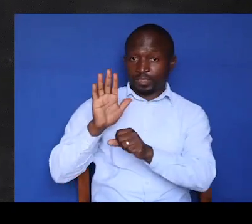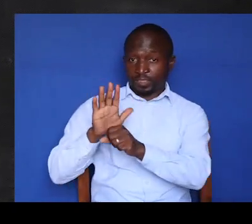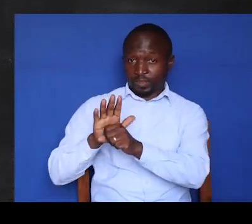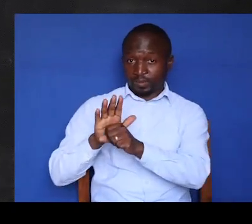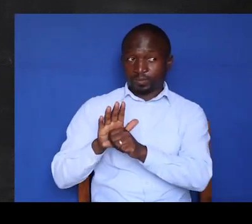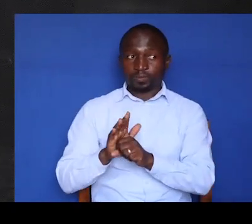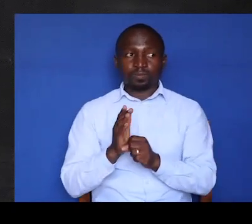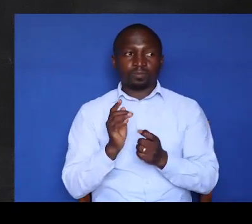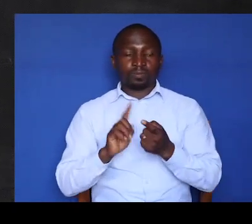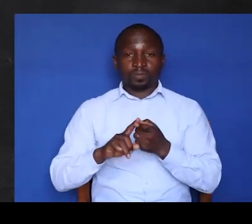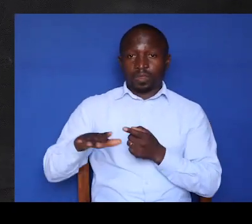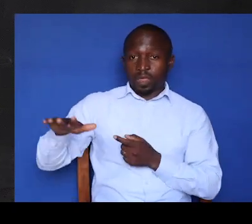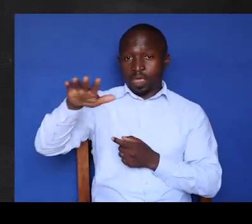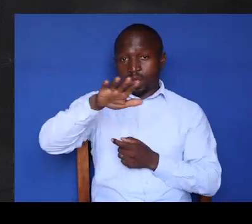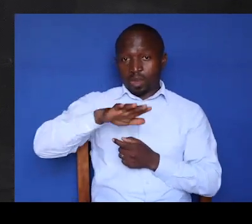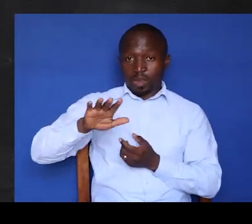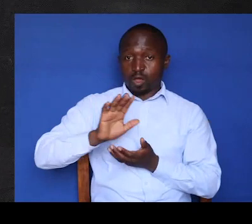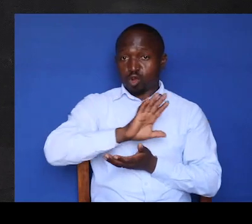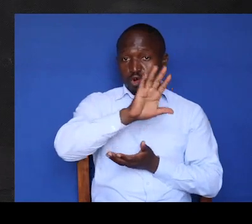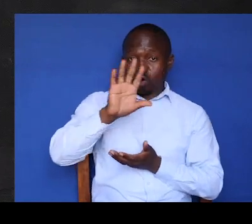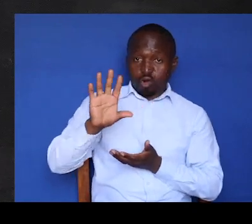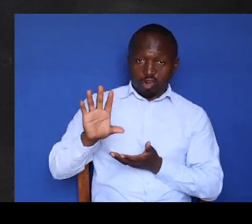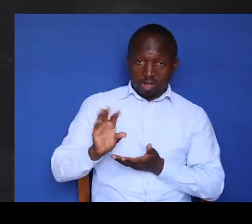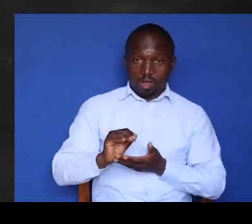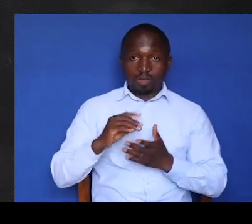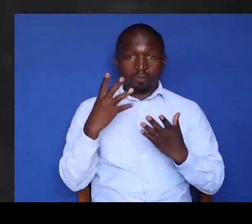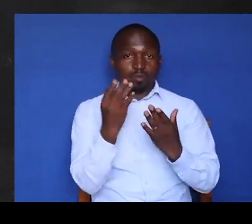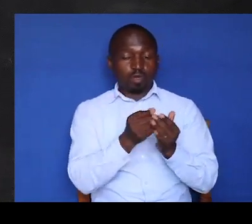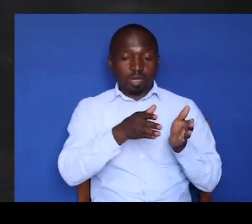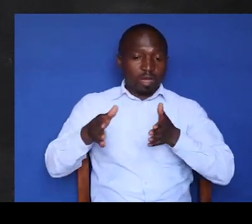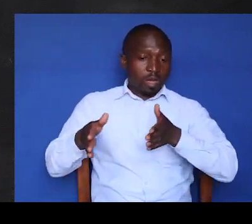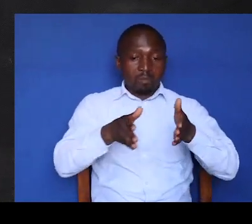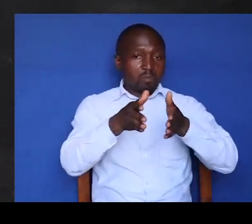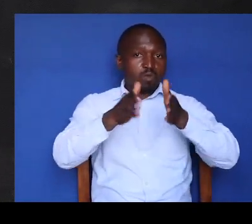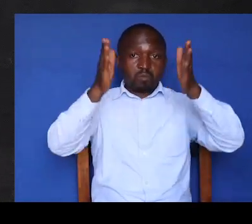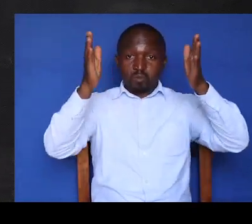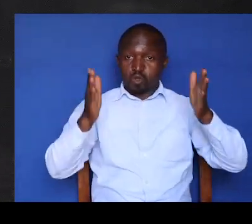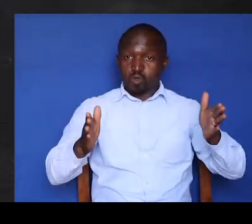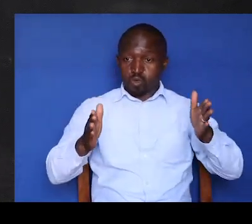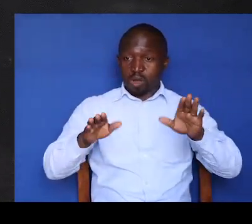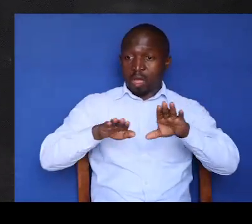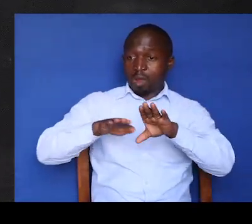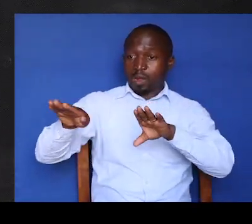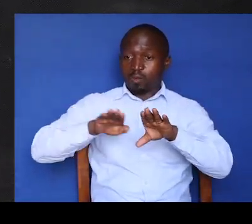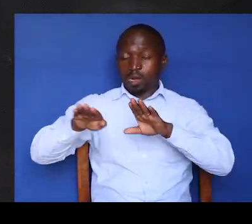Now the area, the main river and the tributaries